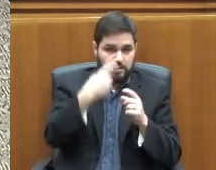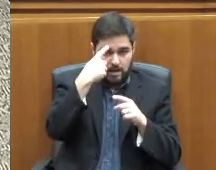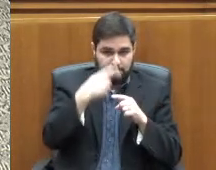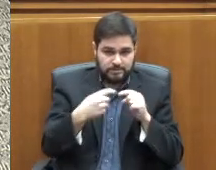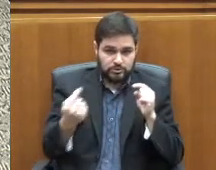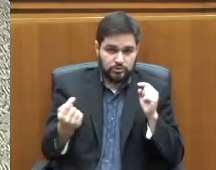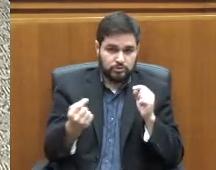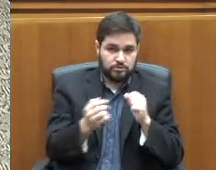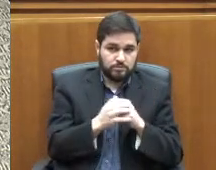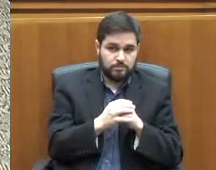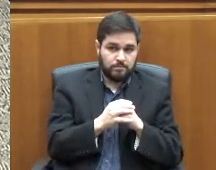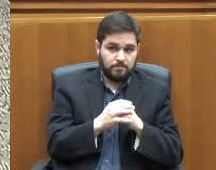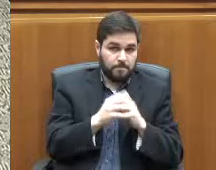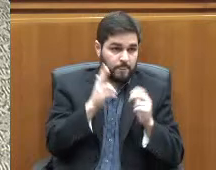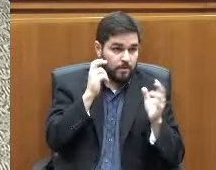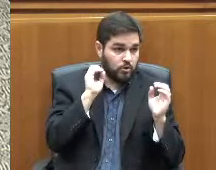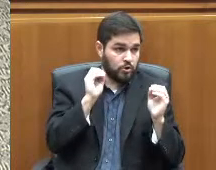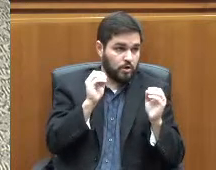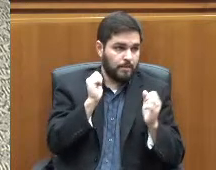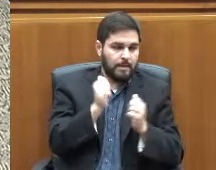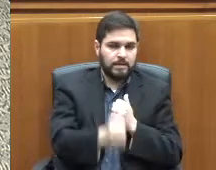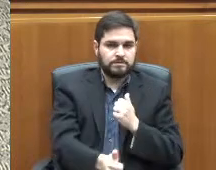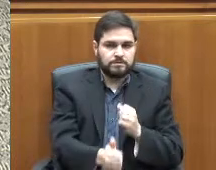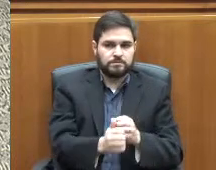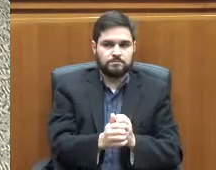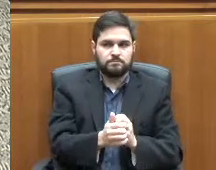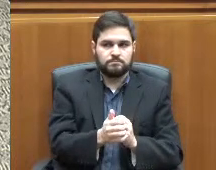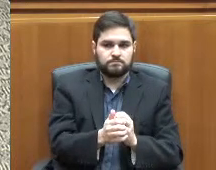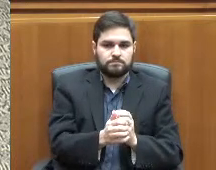Opposition? Hearing none, motion passes.